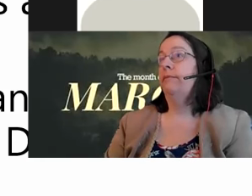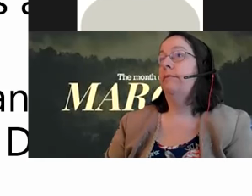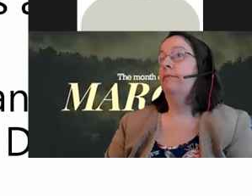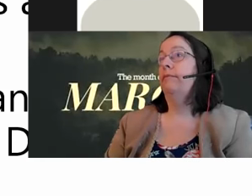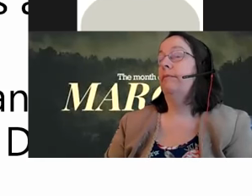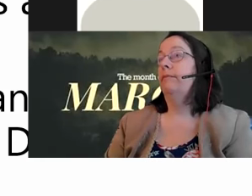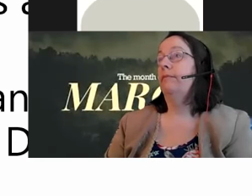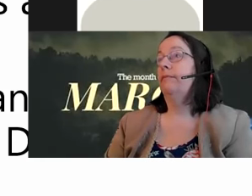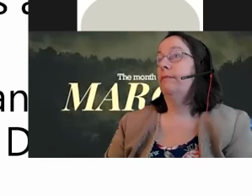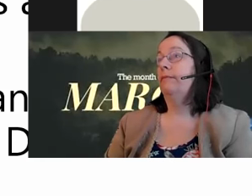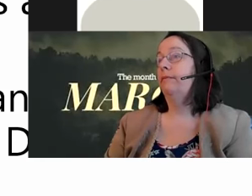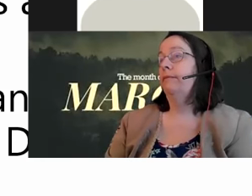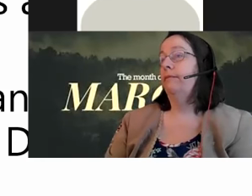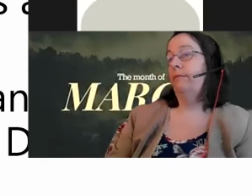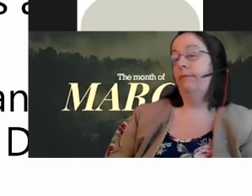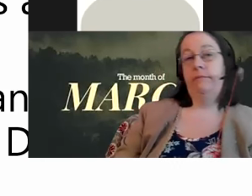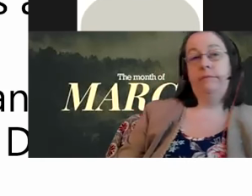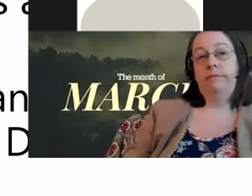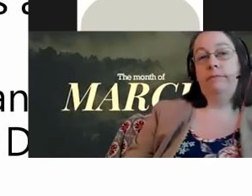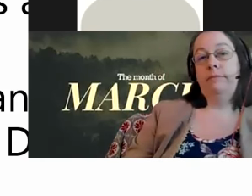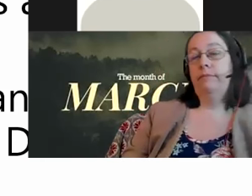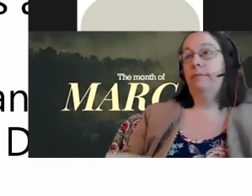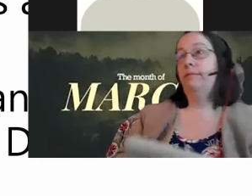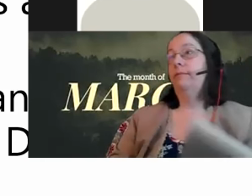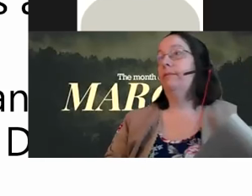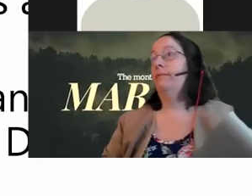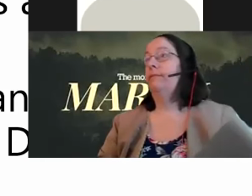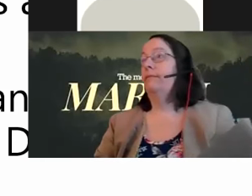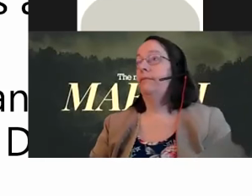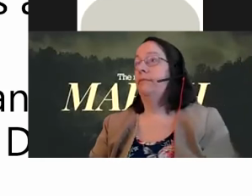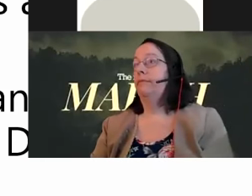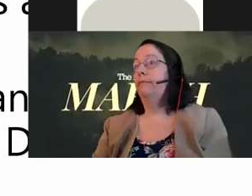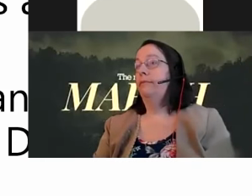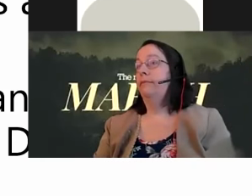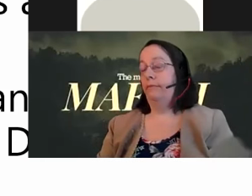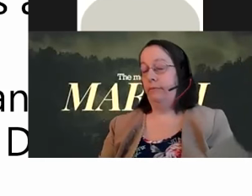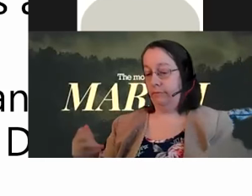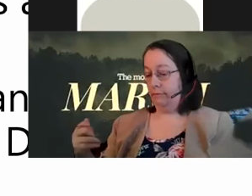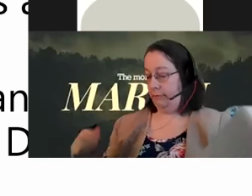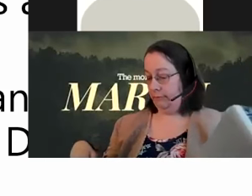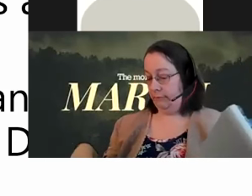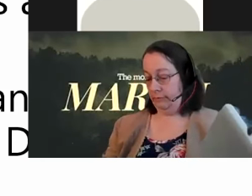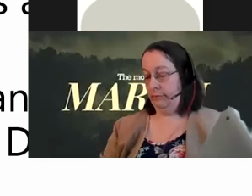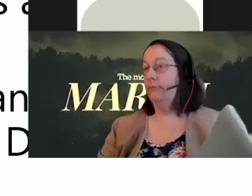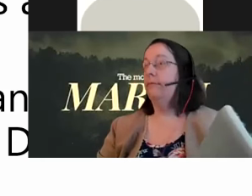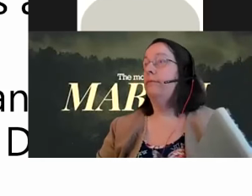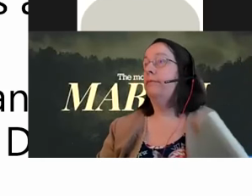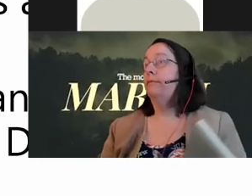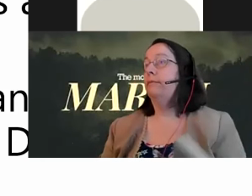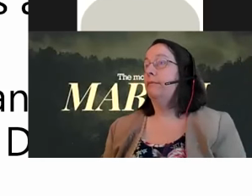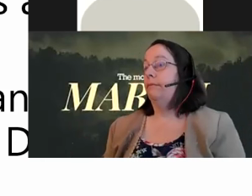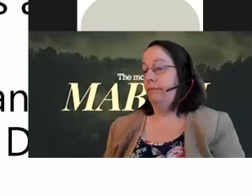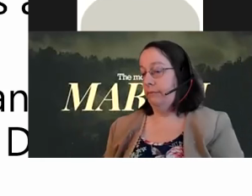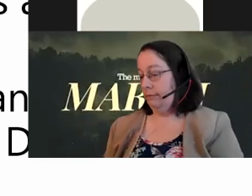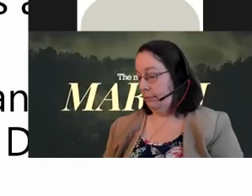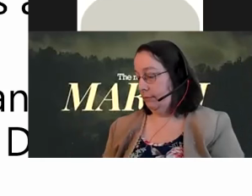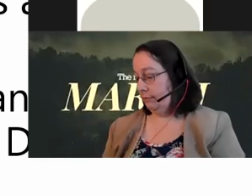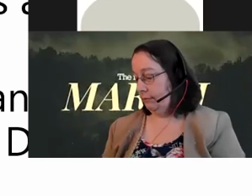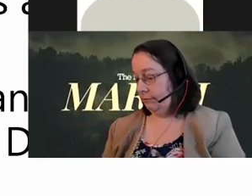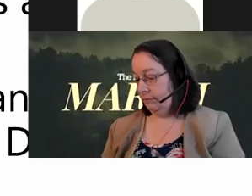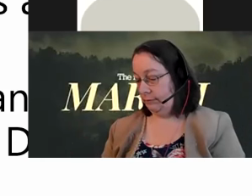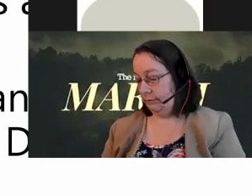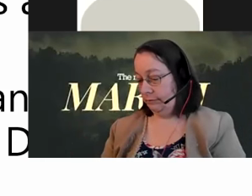will be doing a Q&A session at the end of all of the presentations. So please, along the way, submit your questions into the chat box